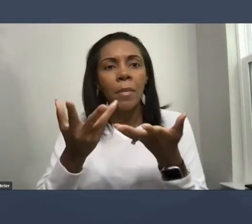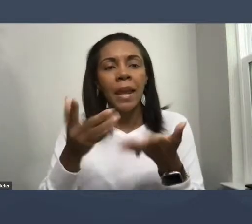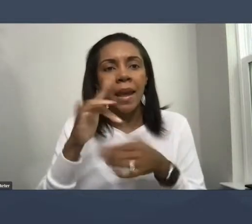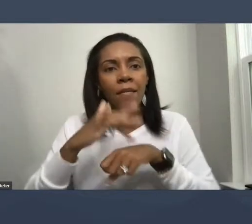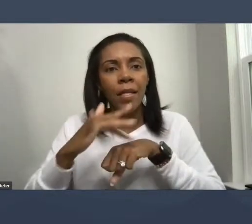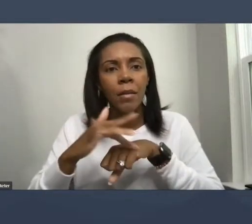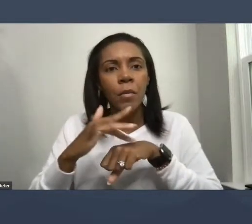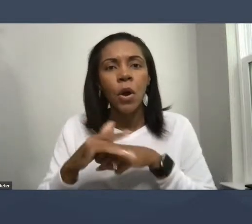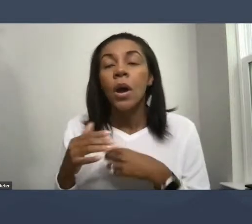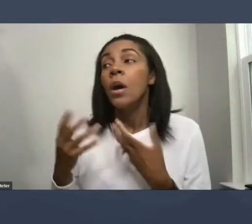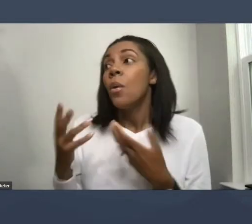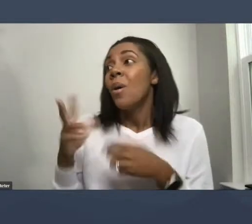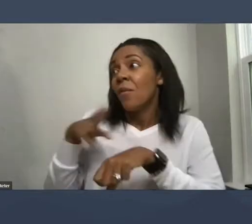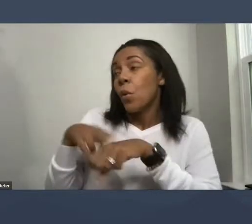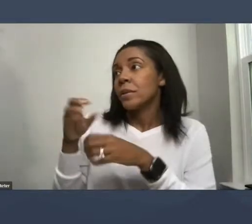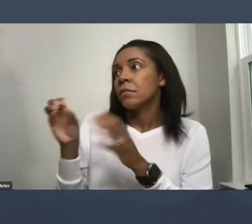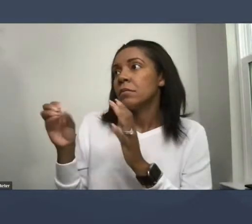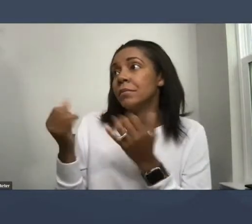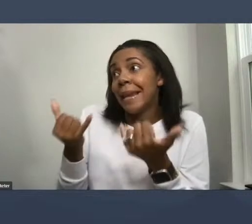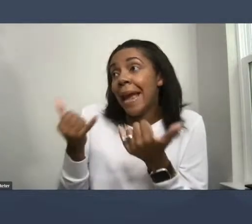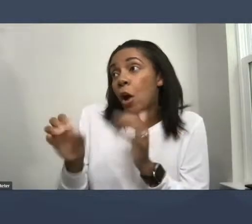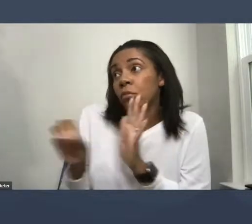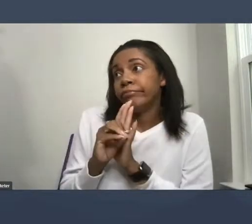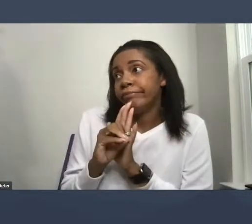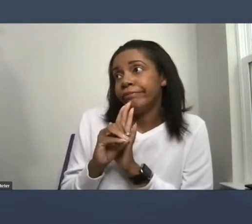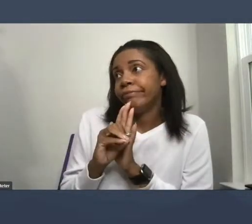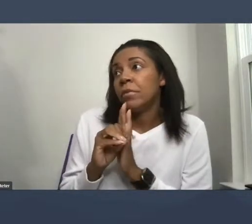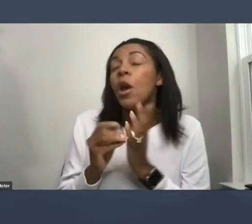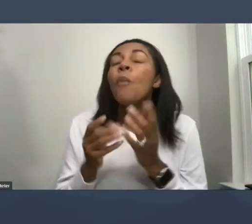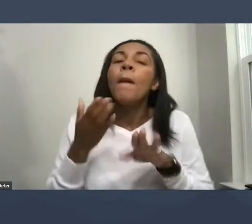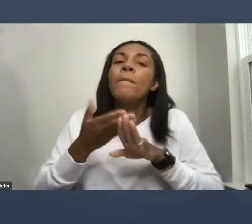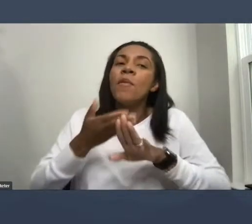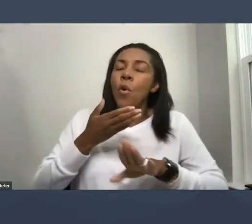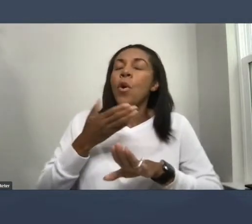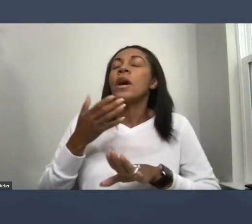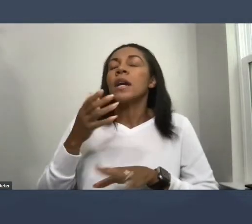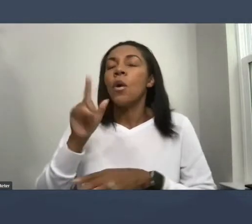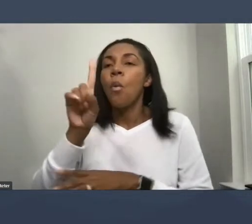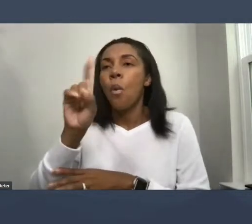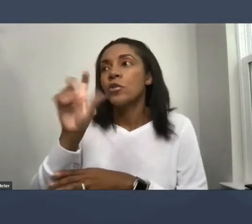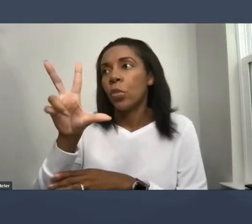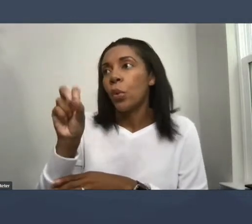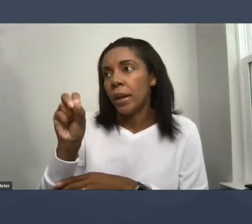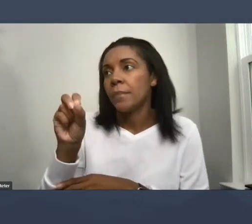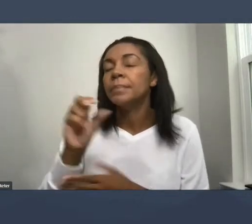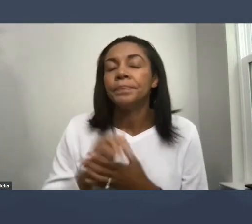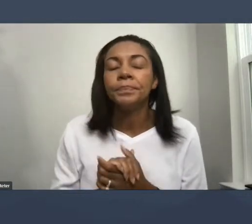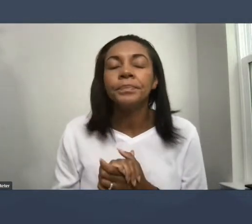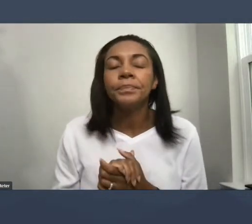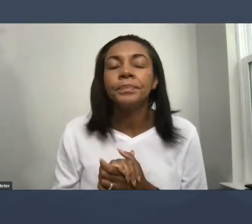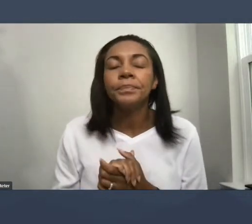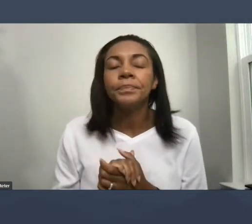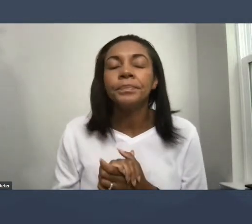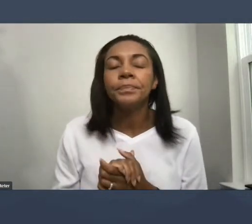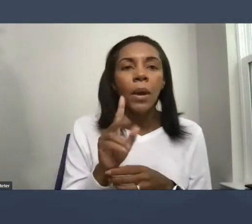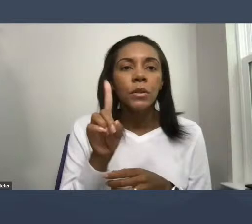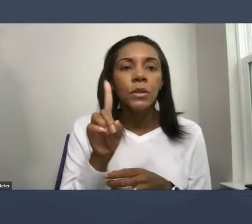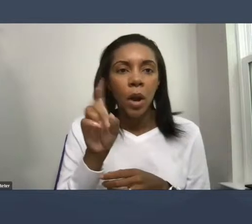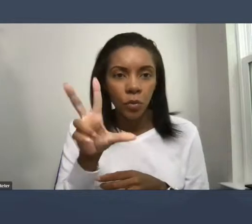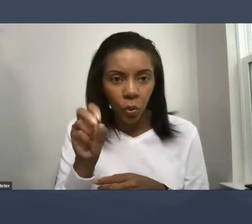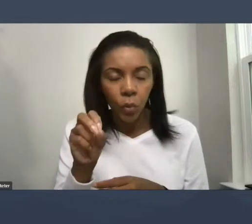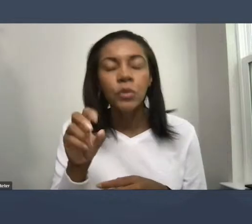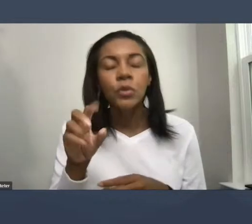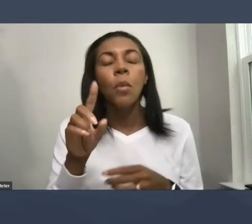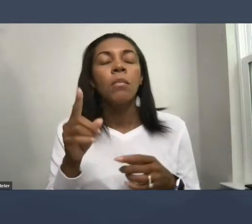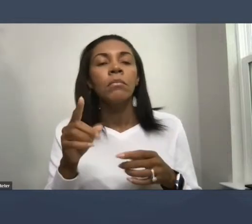Well, of course, today there are none. Well, prior to there were 130. 130, okay. And then part of the mediation